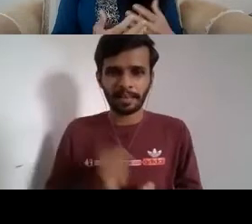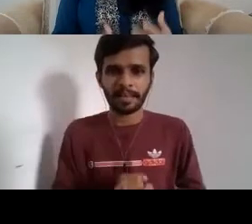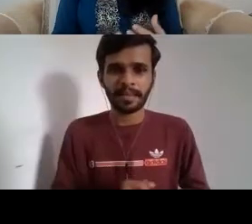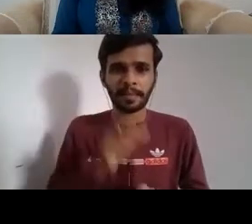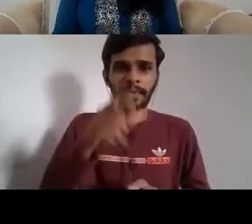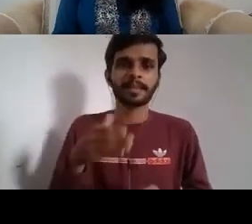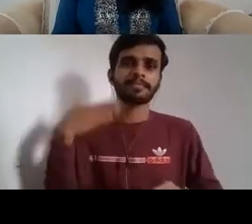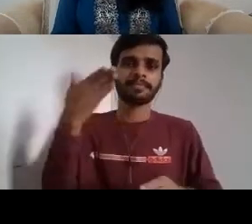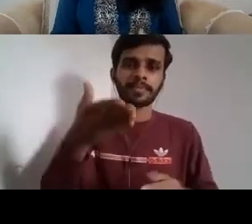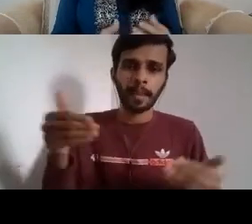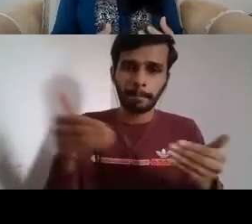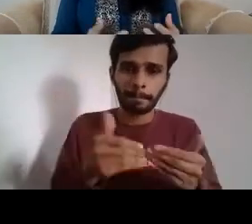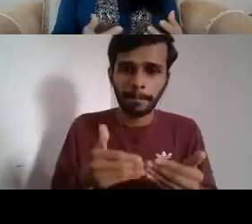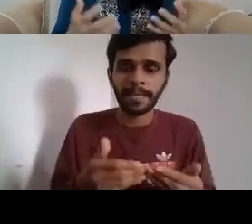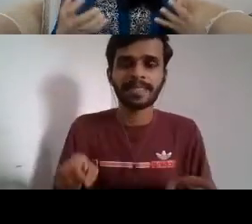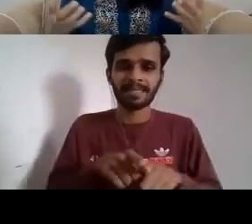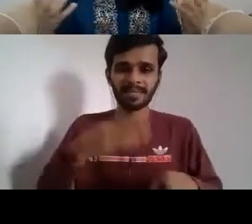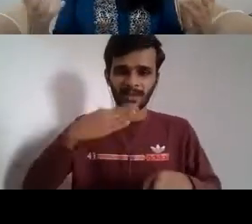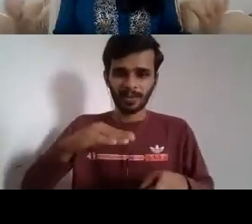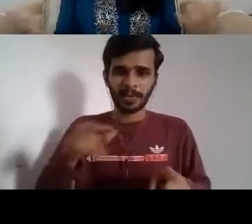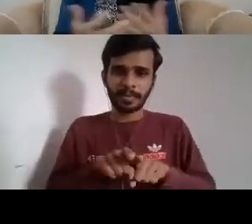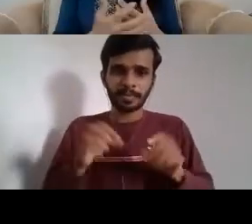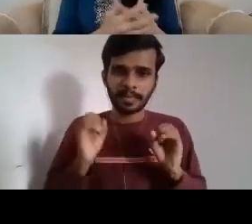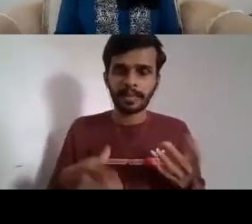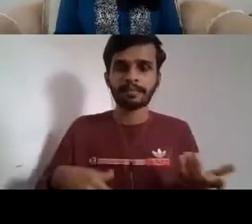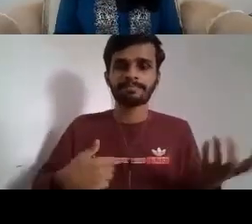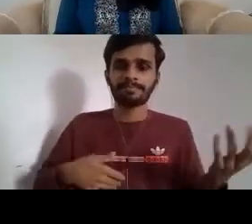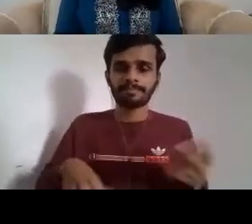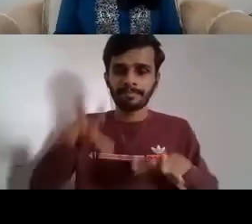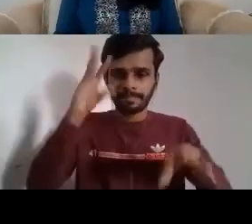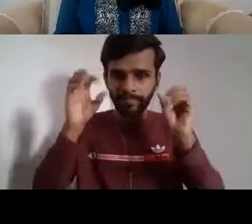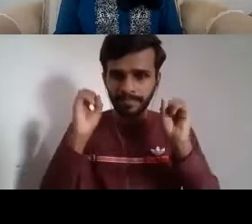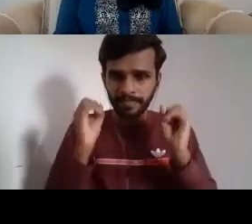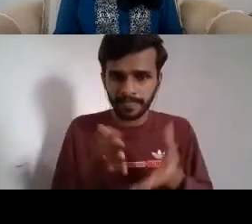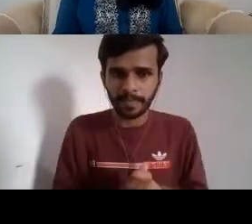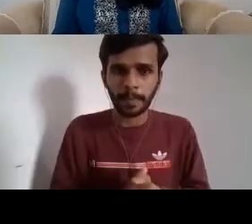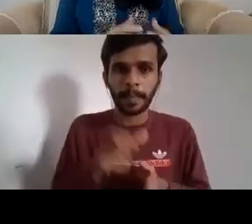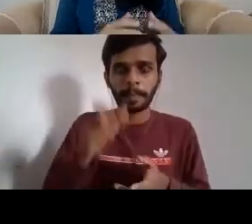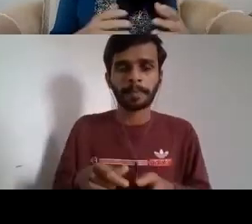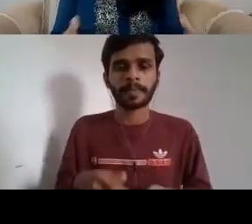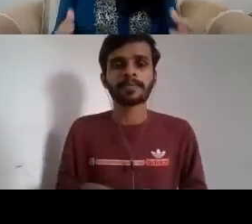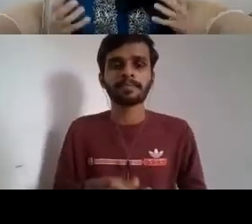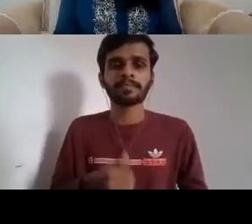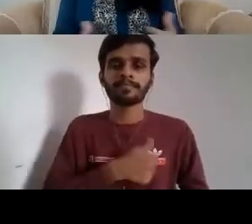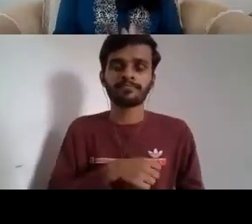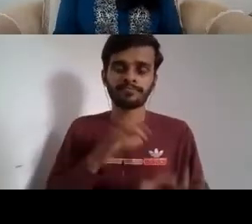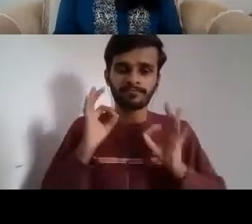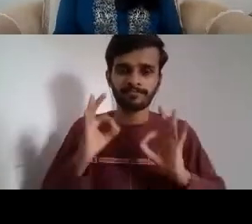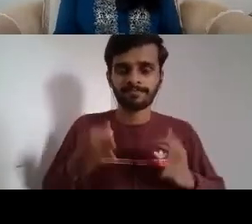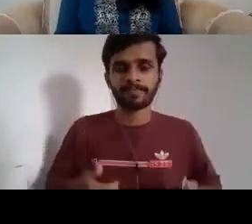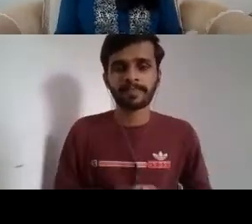and collaborator, despite their contrasting personalities. They were different in every